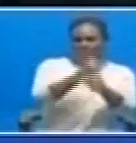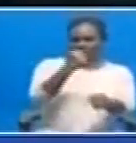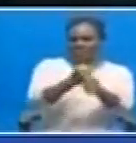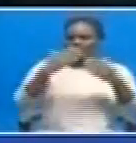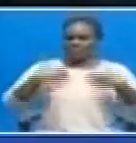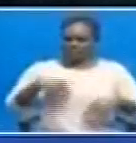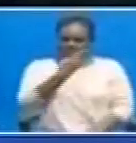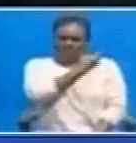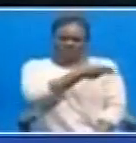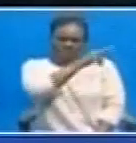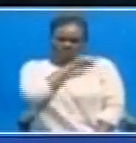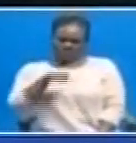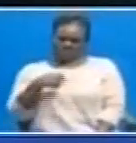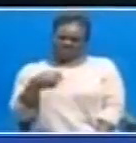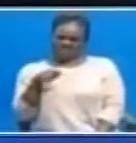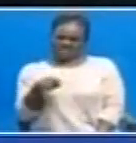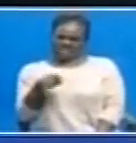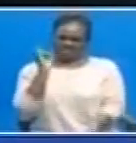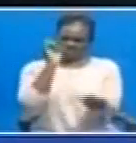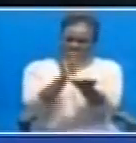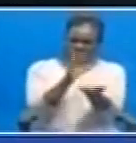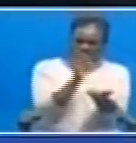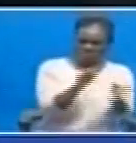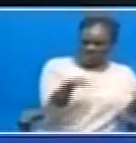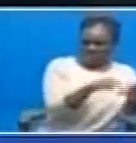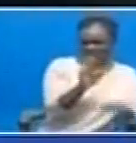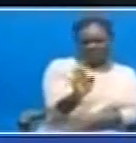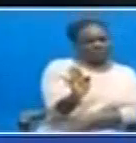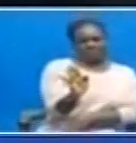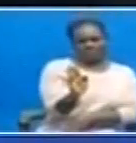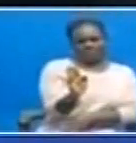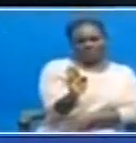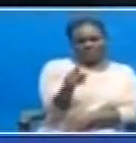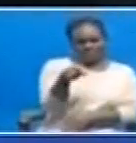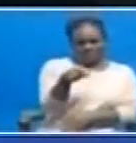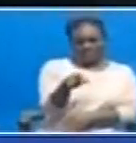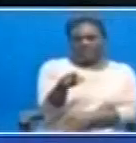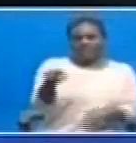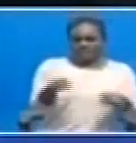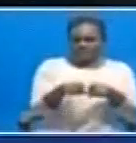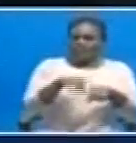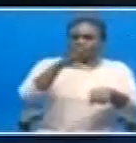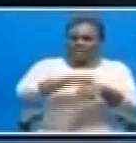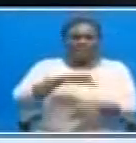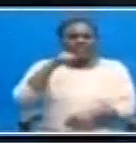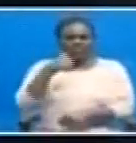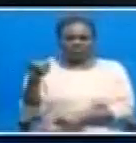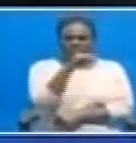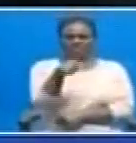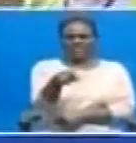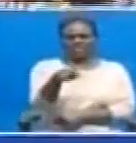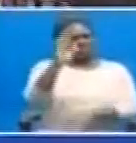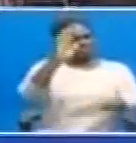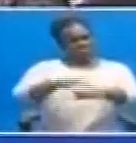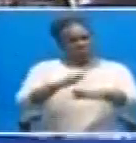The pilots felt that retrenching some of their members while also acquiring a new fleet was not